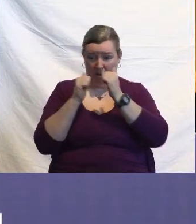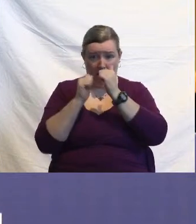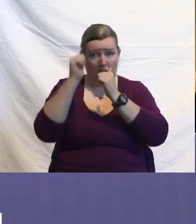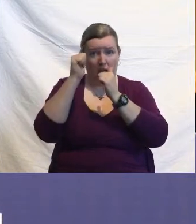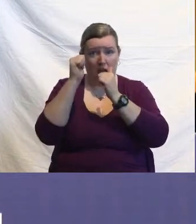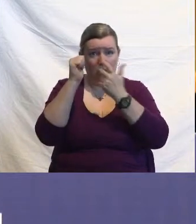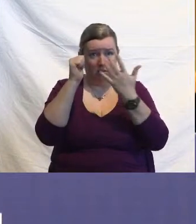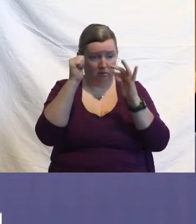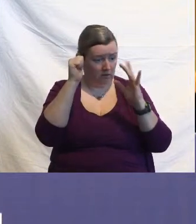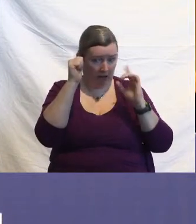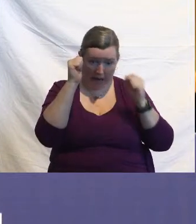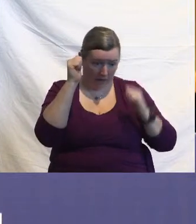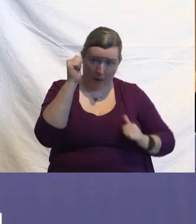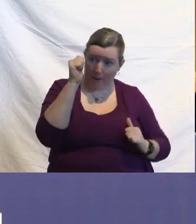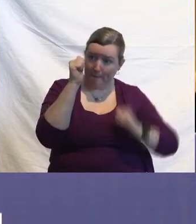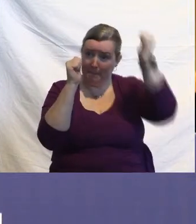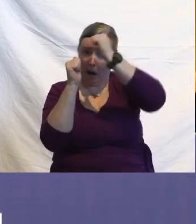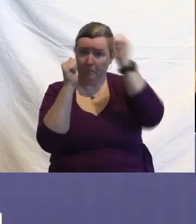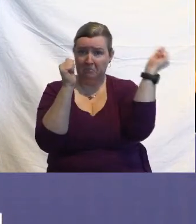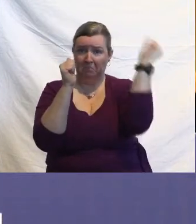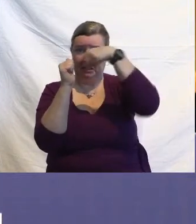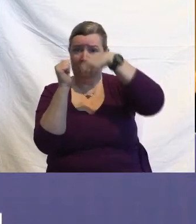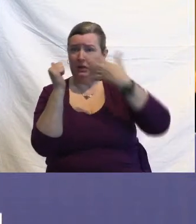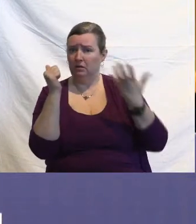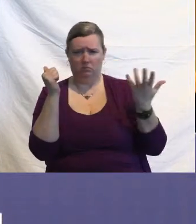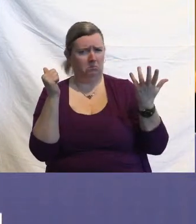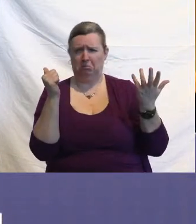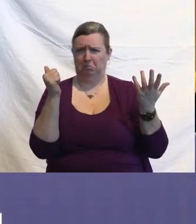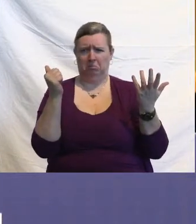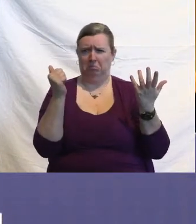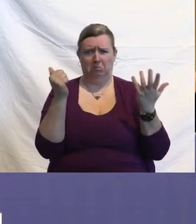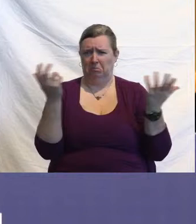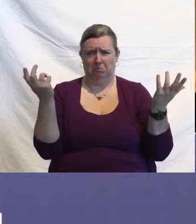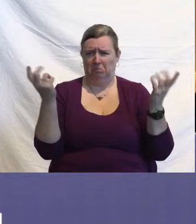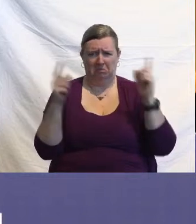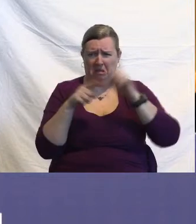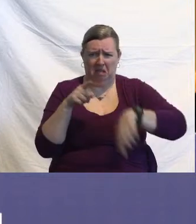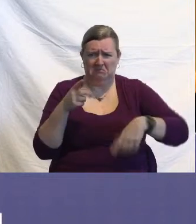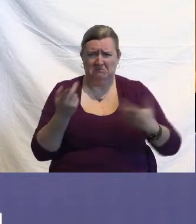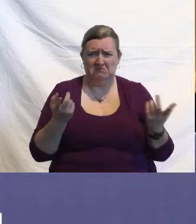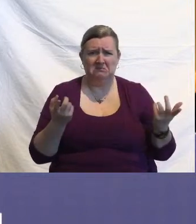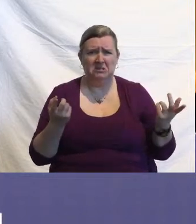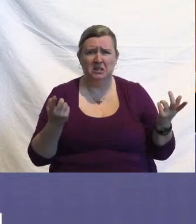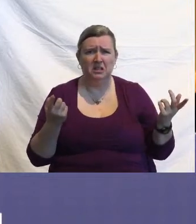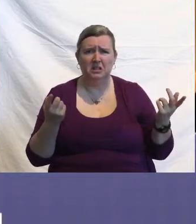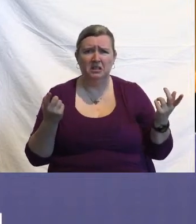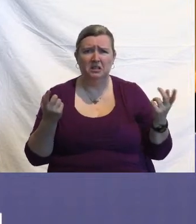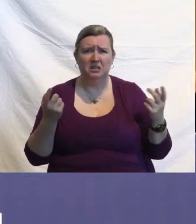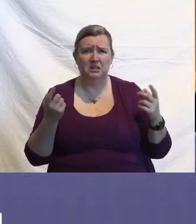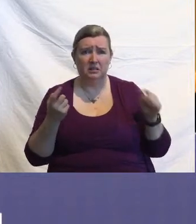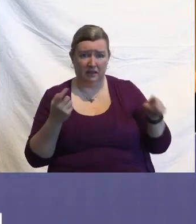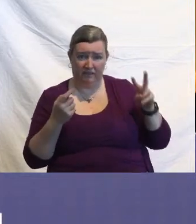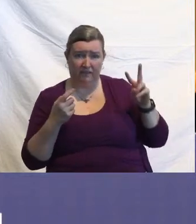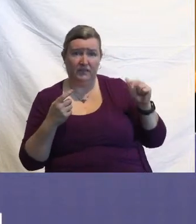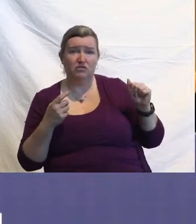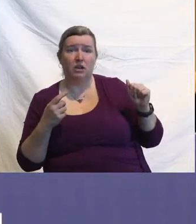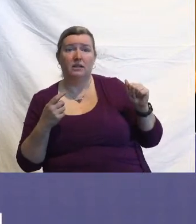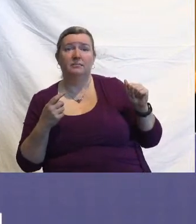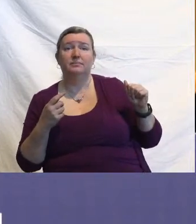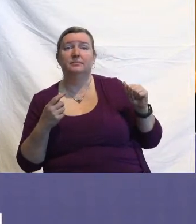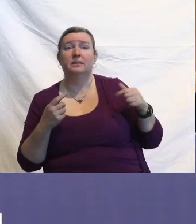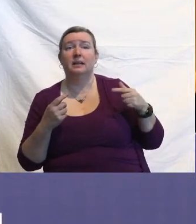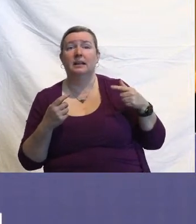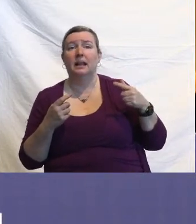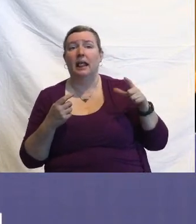fact, our lead's meaningfully larger than the lead that Glenn Youngkin has in Virginia, and that race got conceded